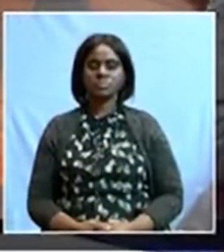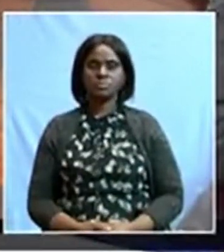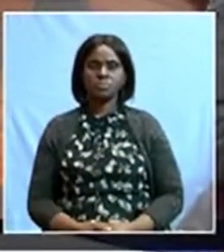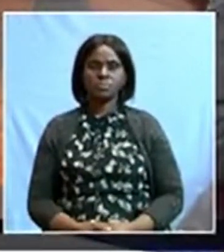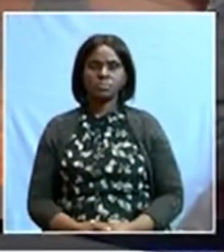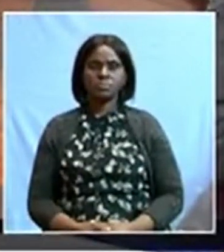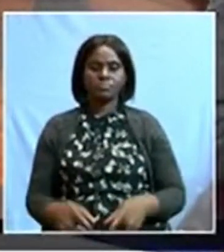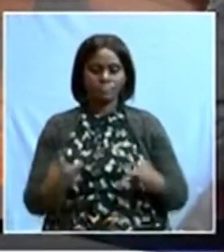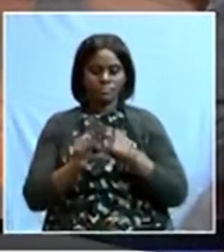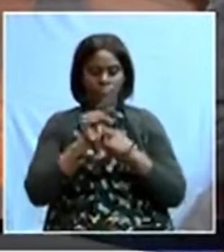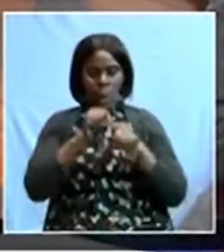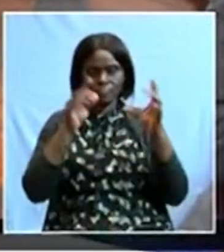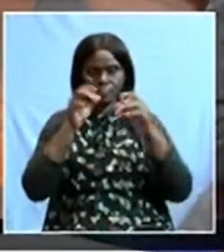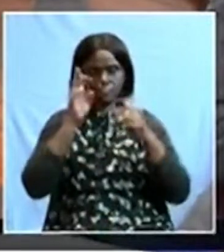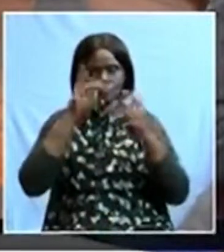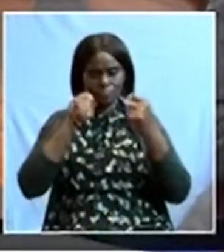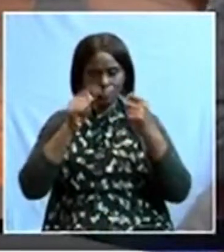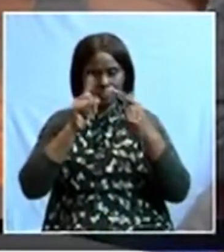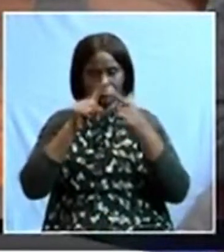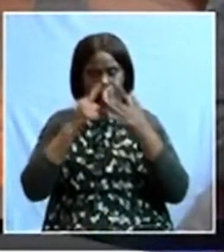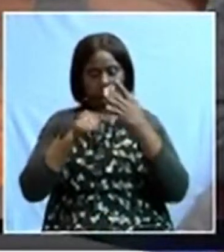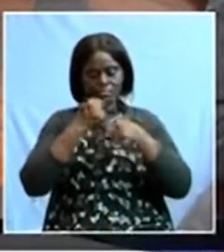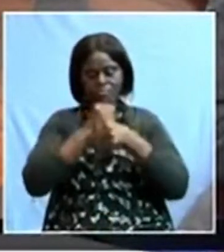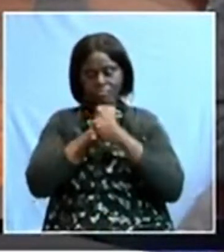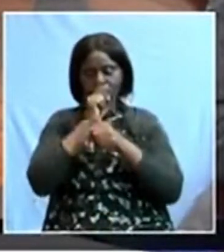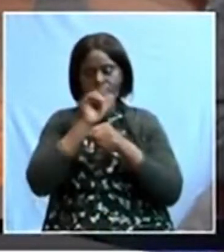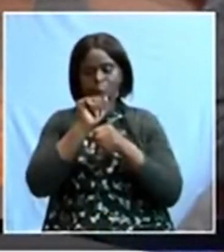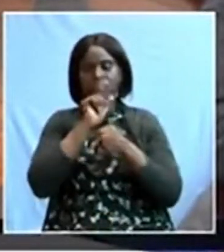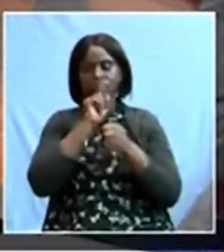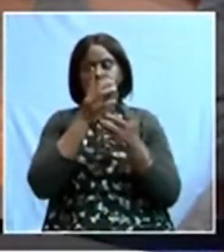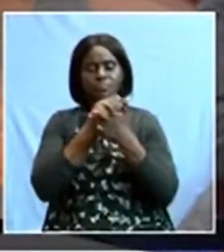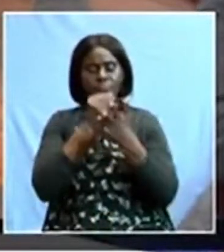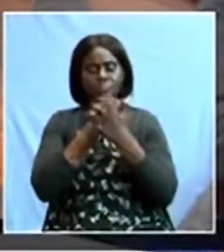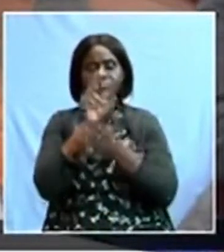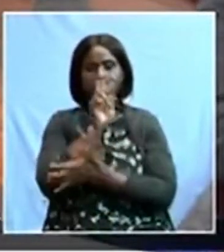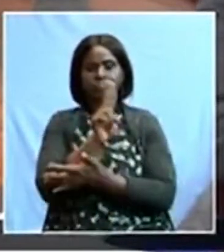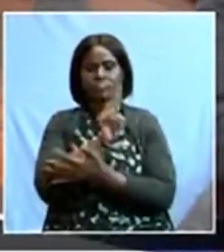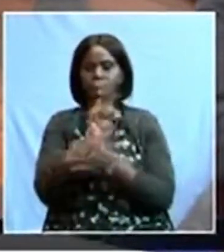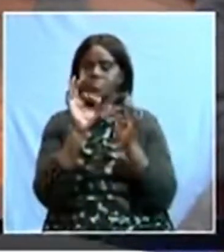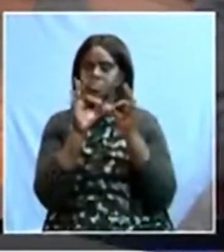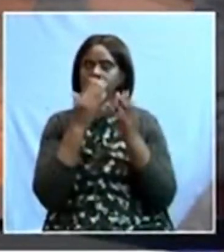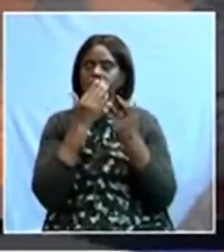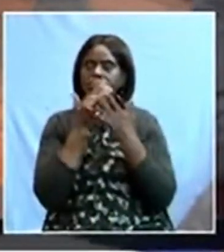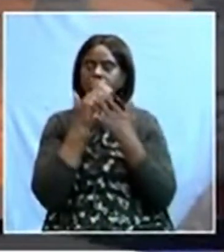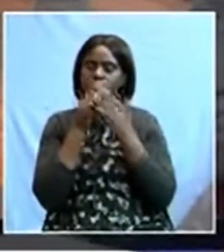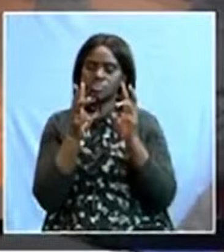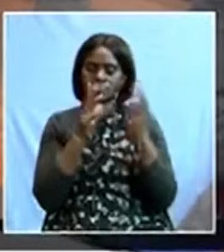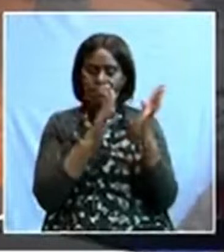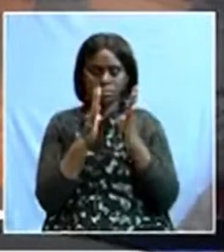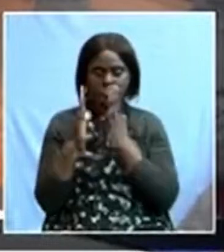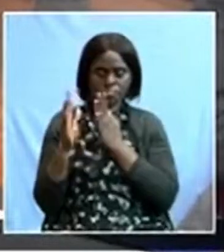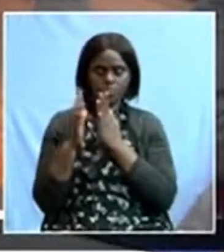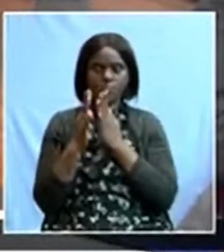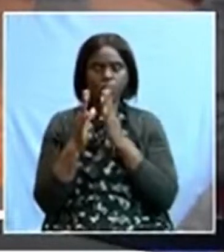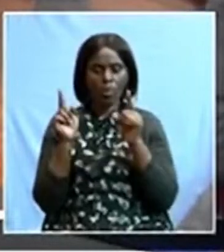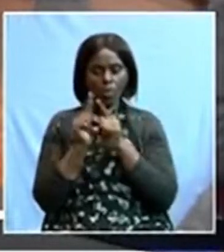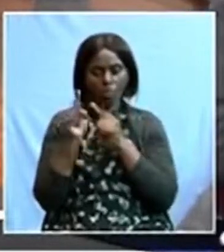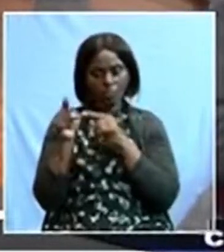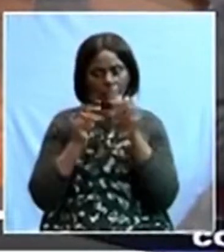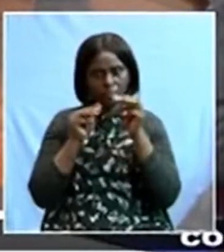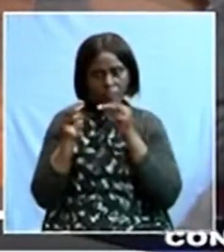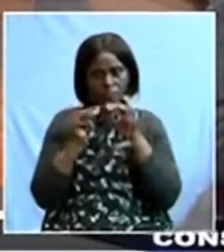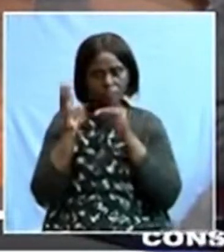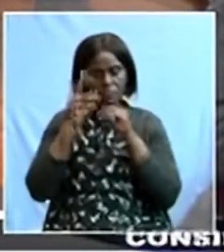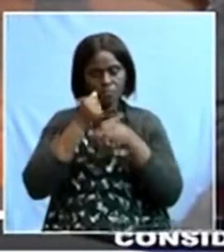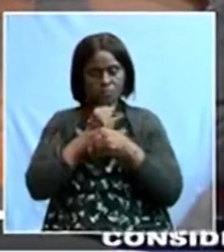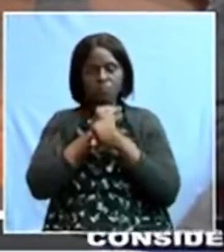And that the council will endeavor to ensure that funds are spent prudently. Remedial measure. Management